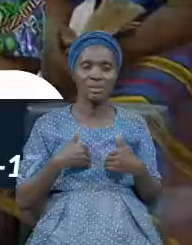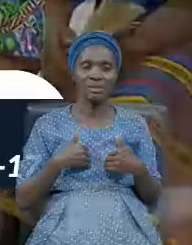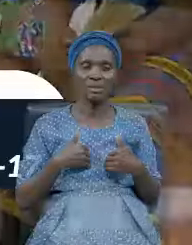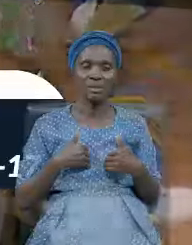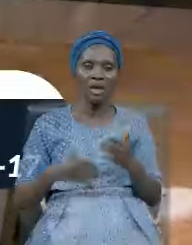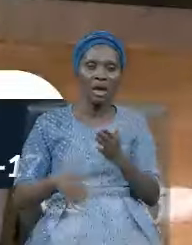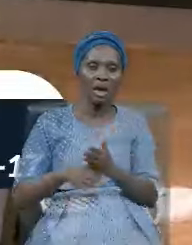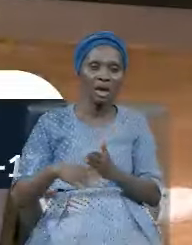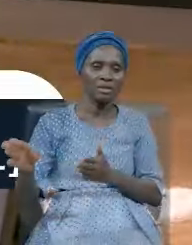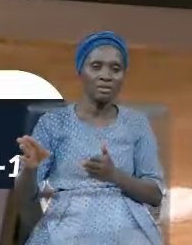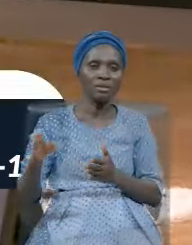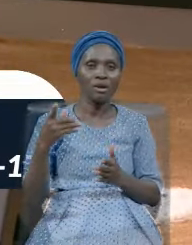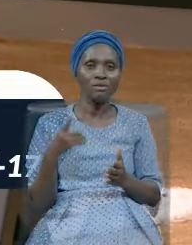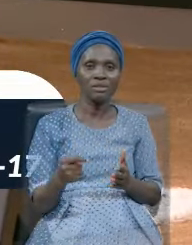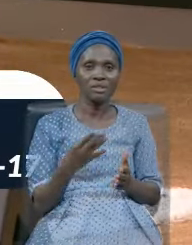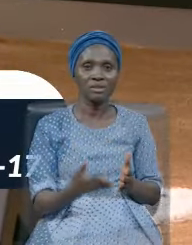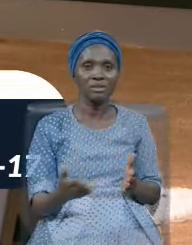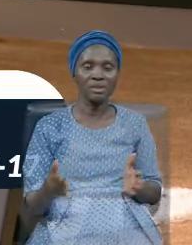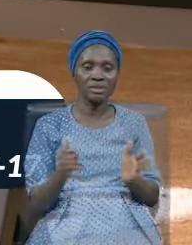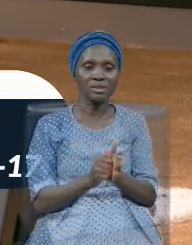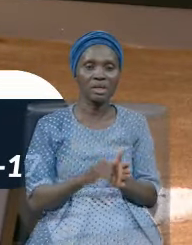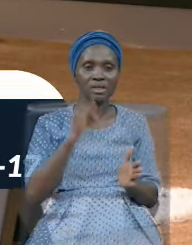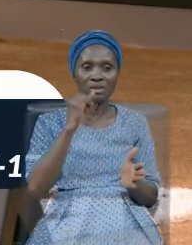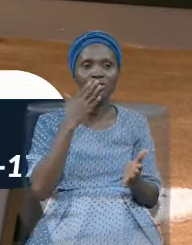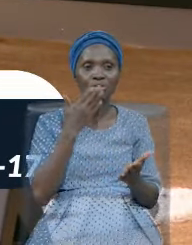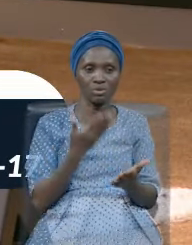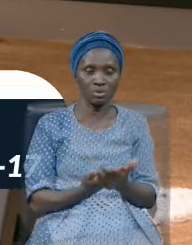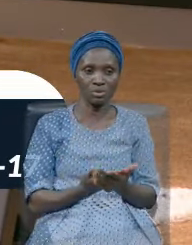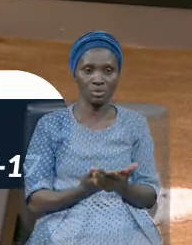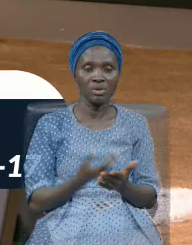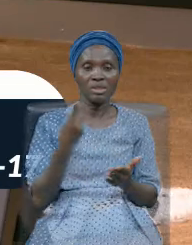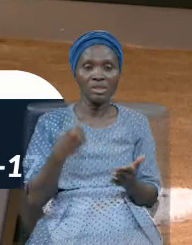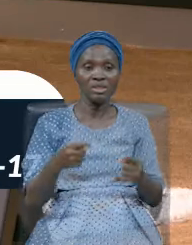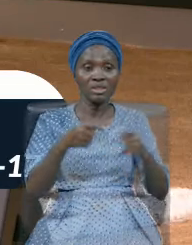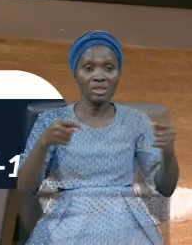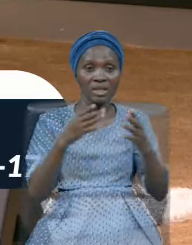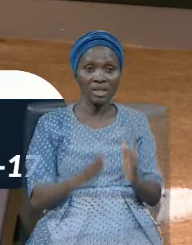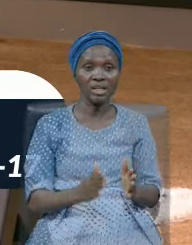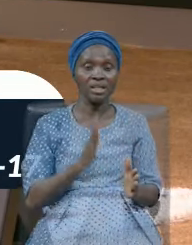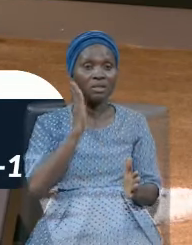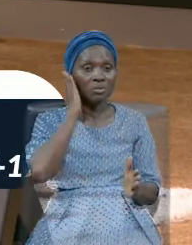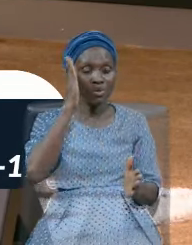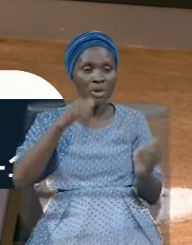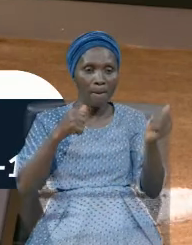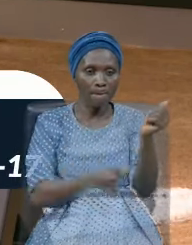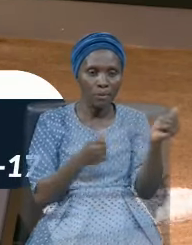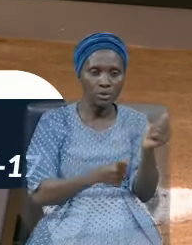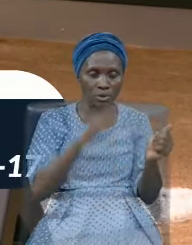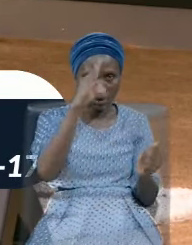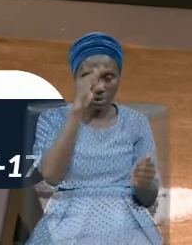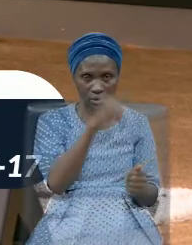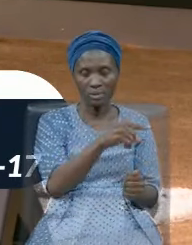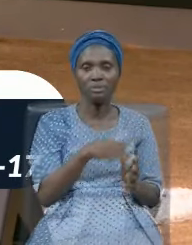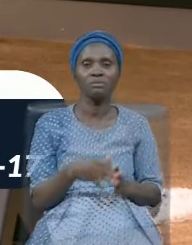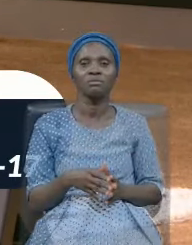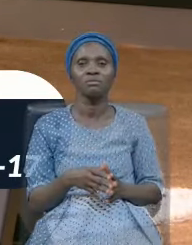the thing that is good, the enemy shall pursue him. Israel, they were always saying, we're